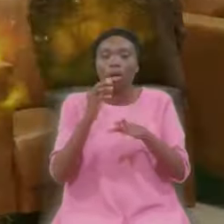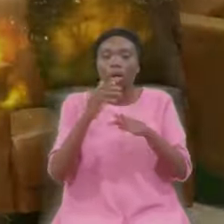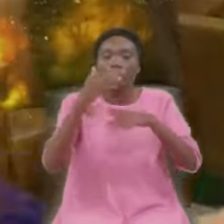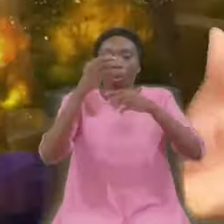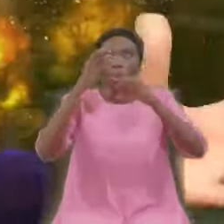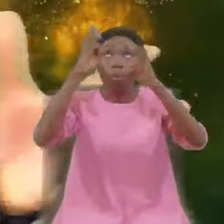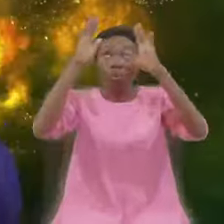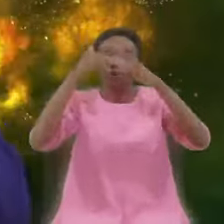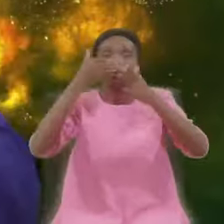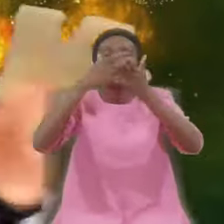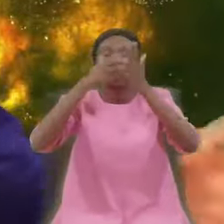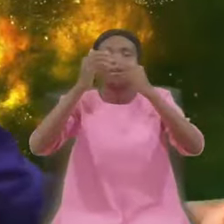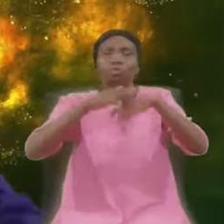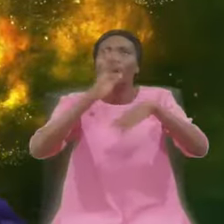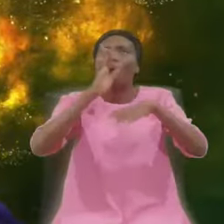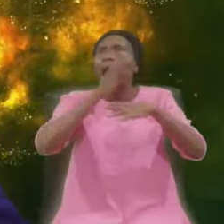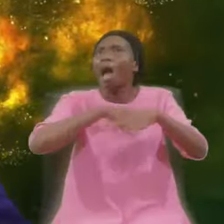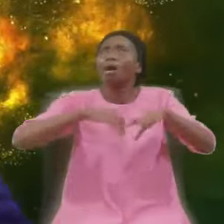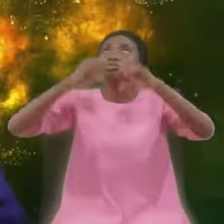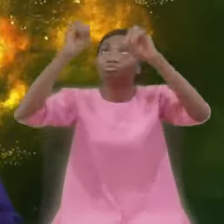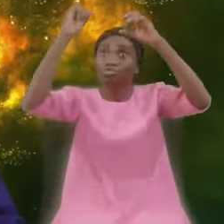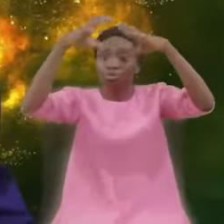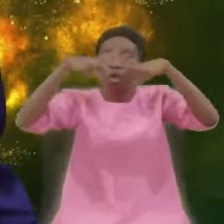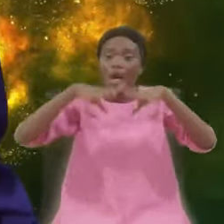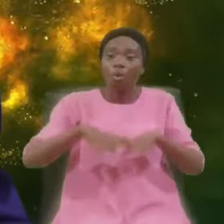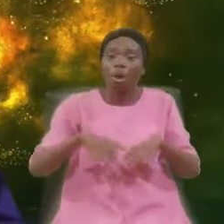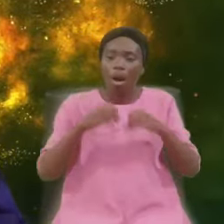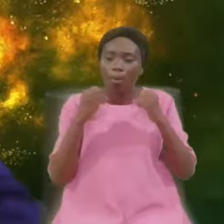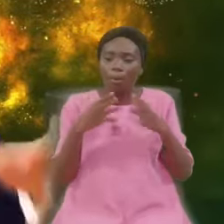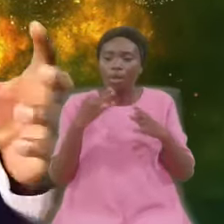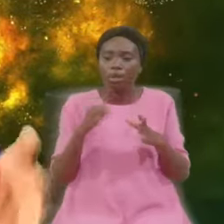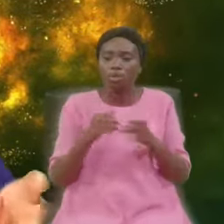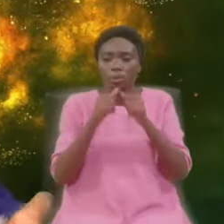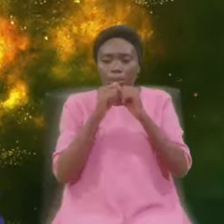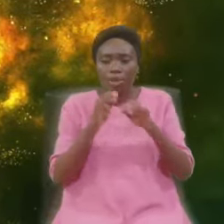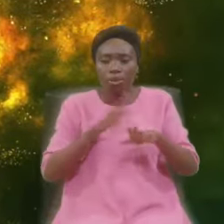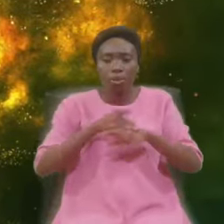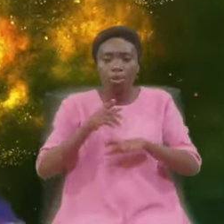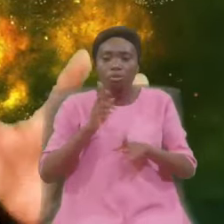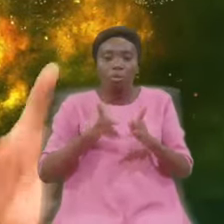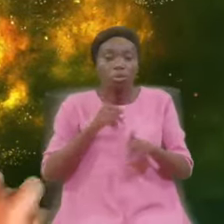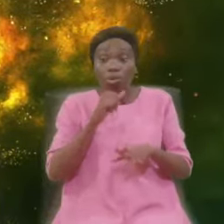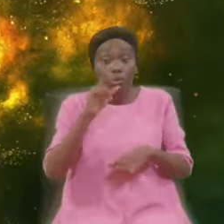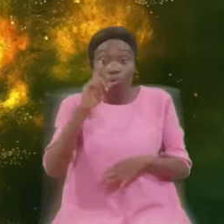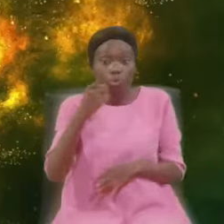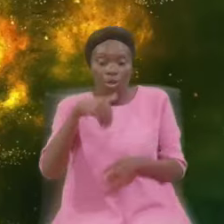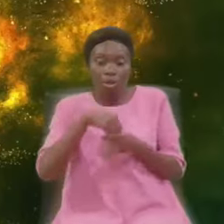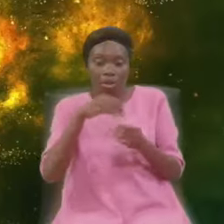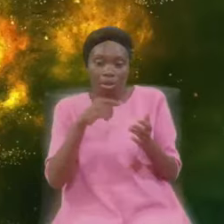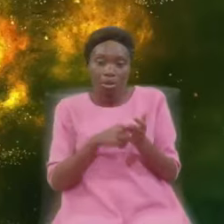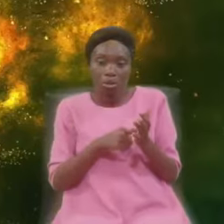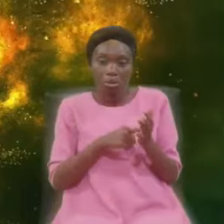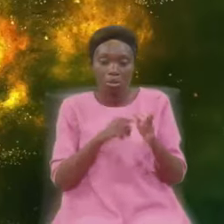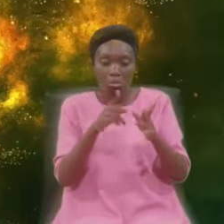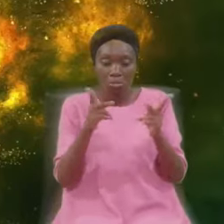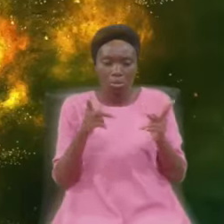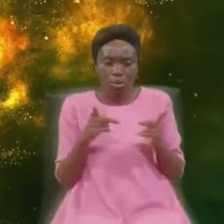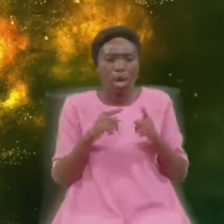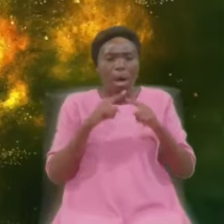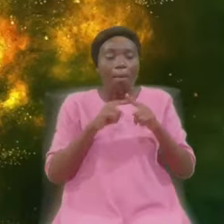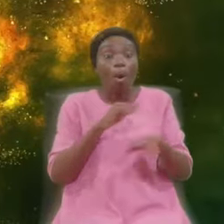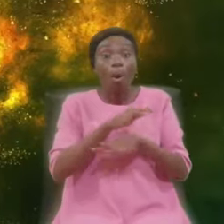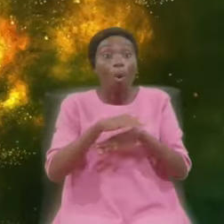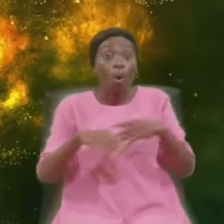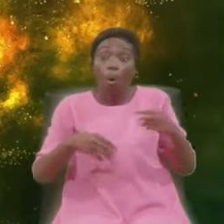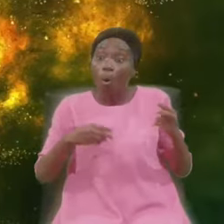and shower abundance of blessings upon his people. Not only in this location, but all over